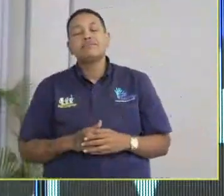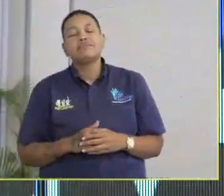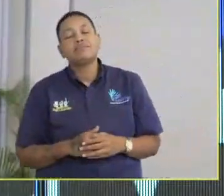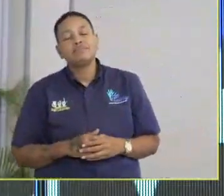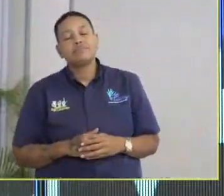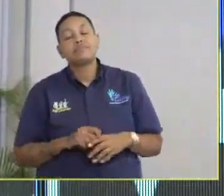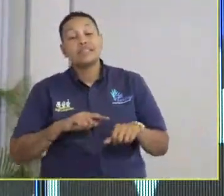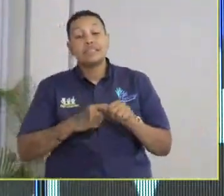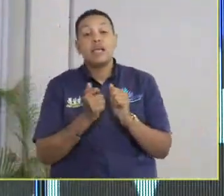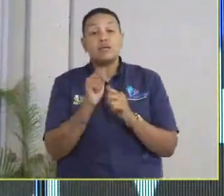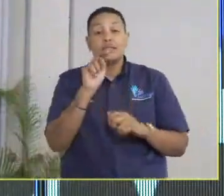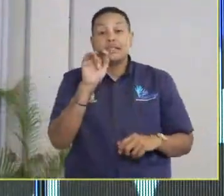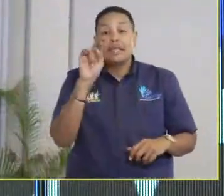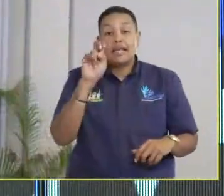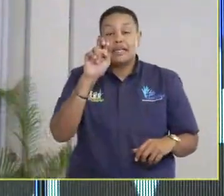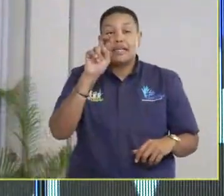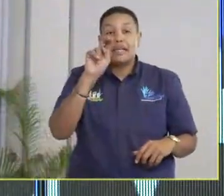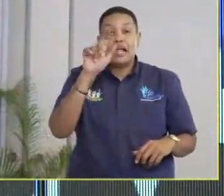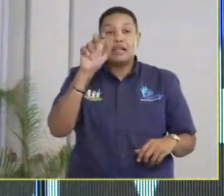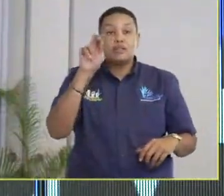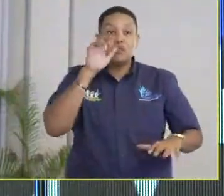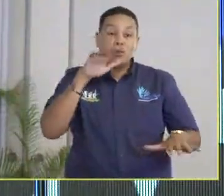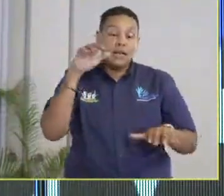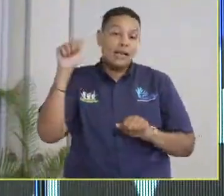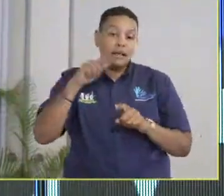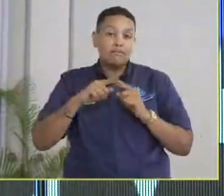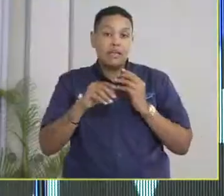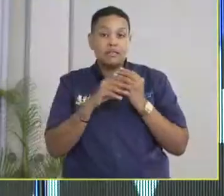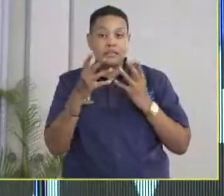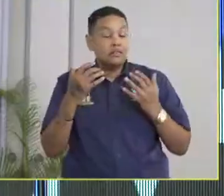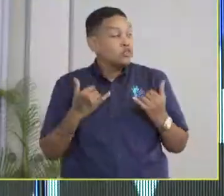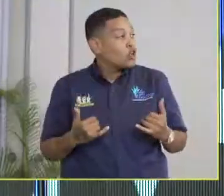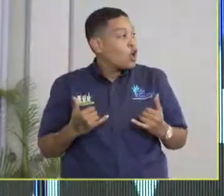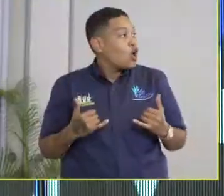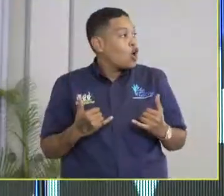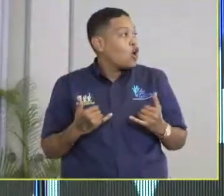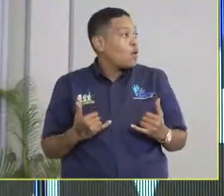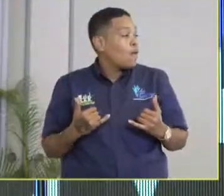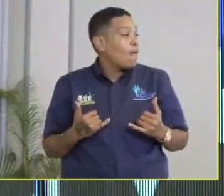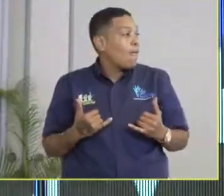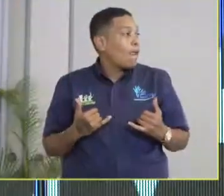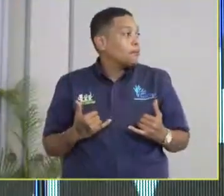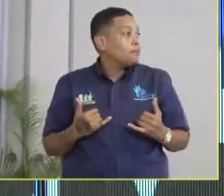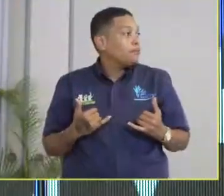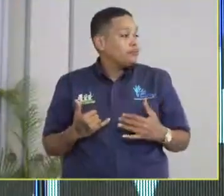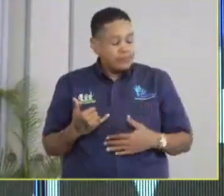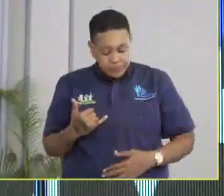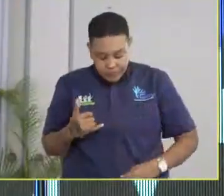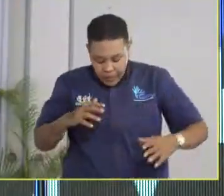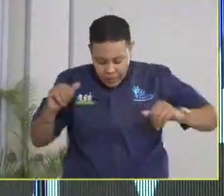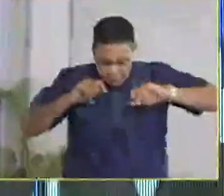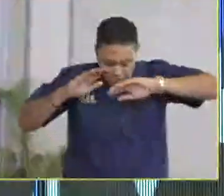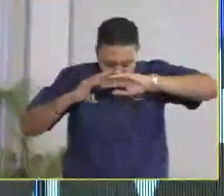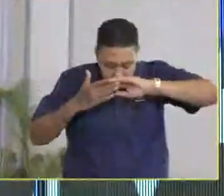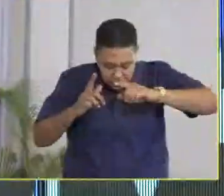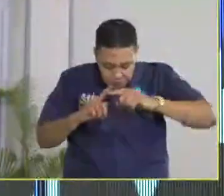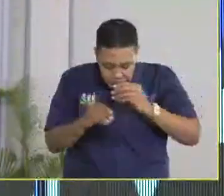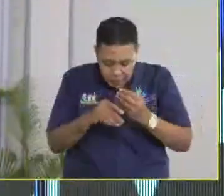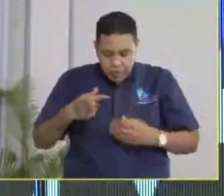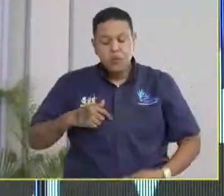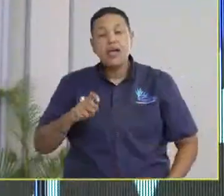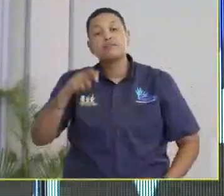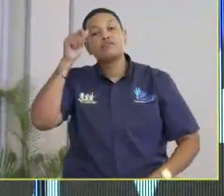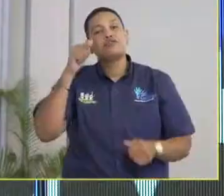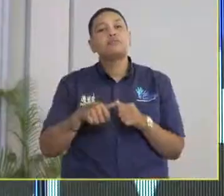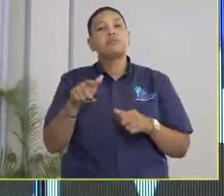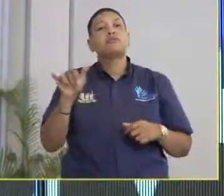Yaniv Nelson, who left and is away from Jamaica, but we have to remember